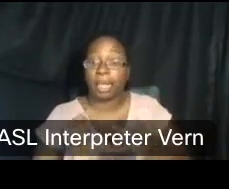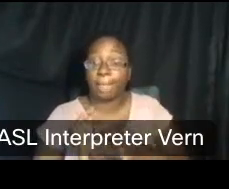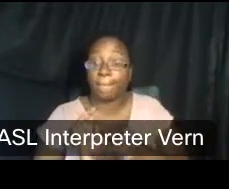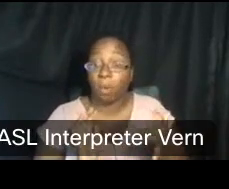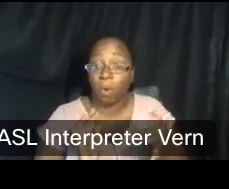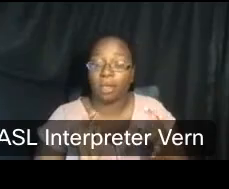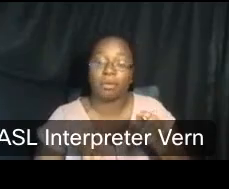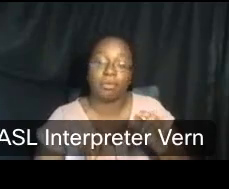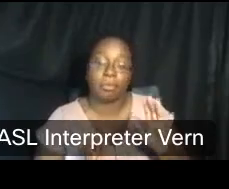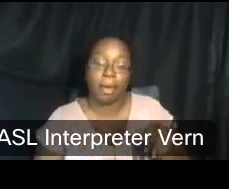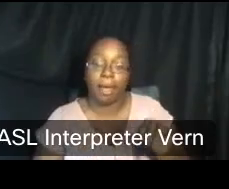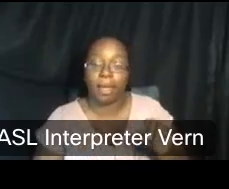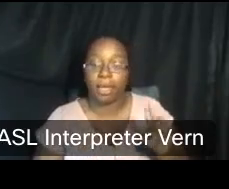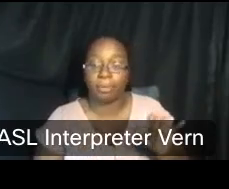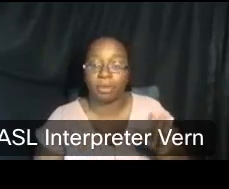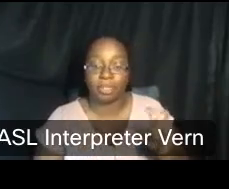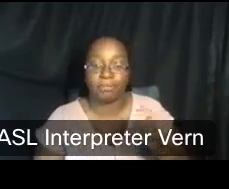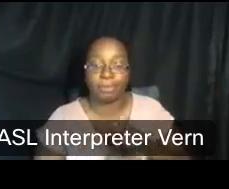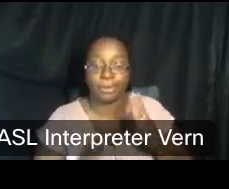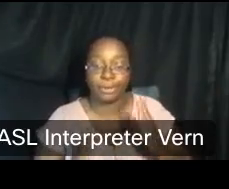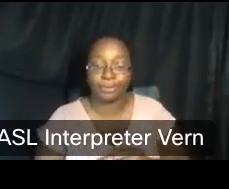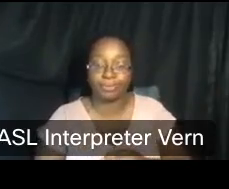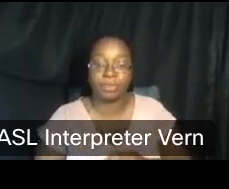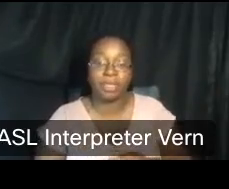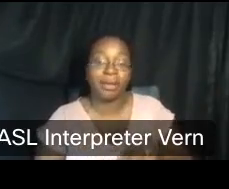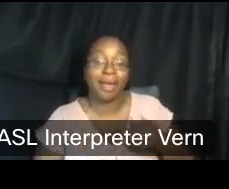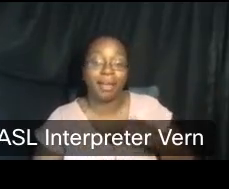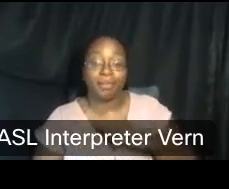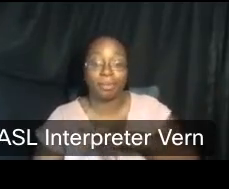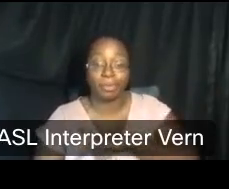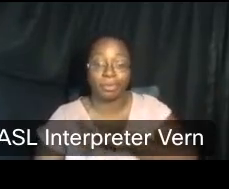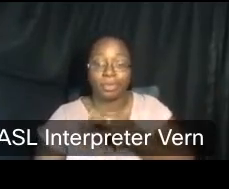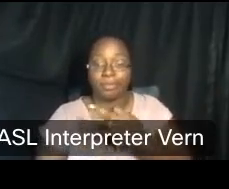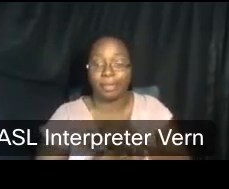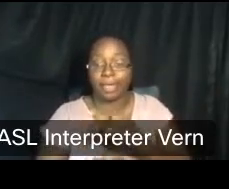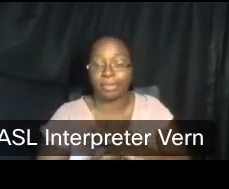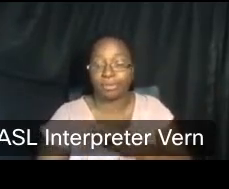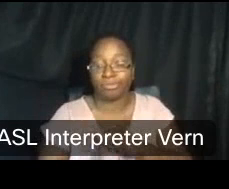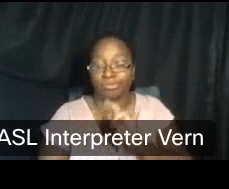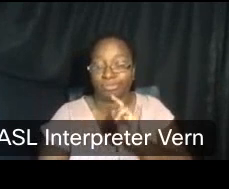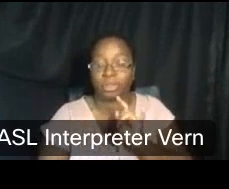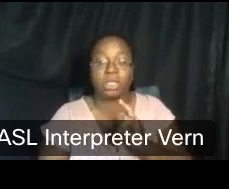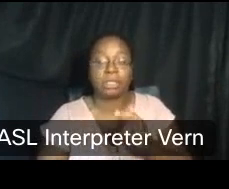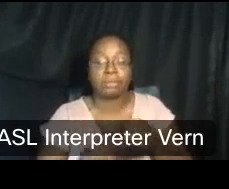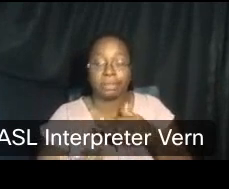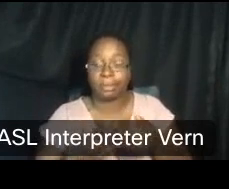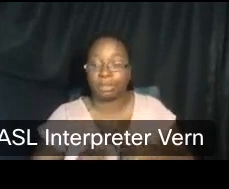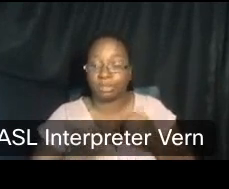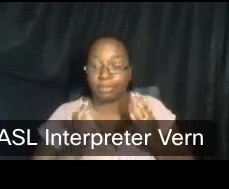discredit survivors with potential sources of safety and support. And it's often common to use mental